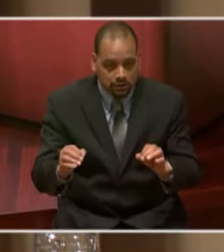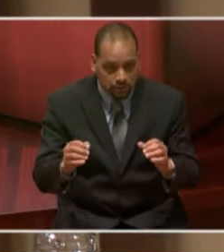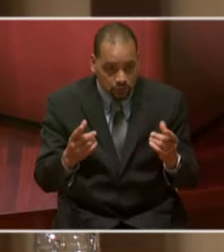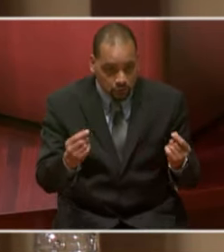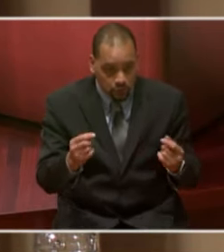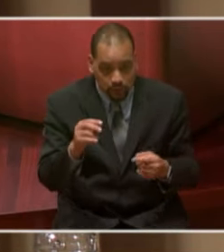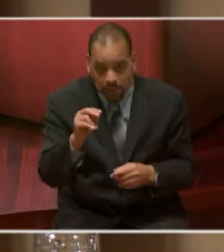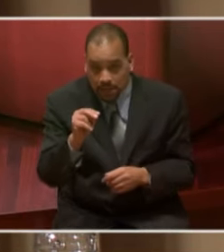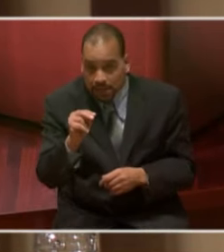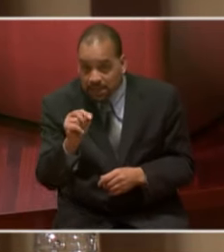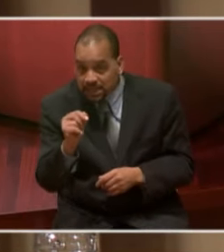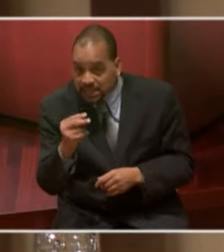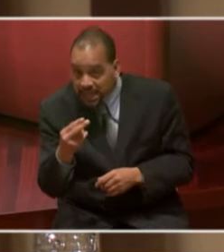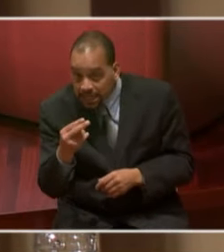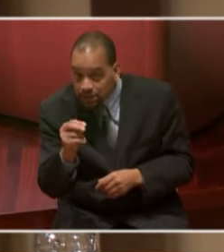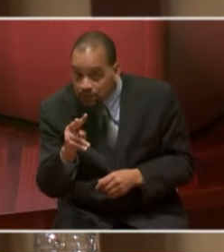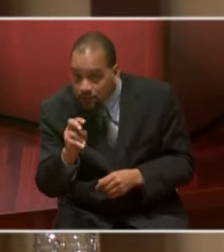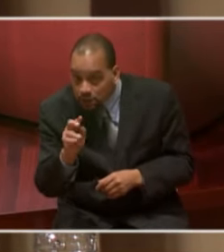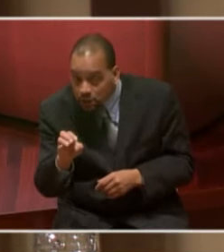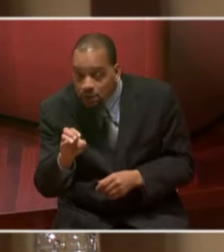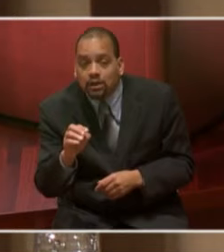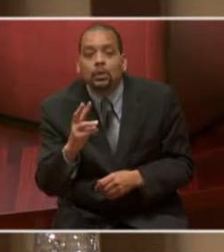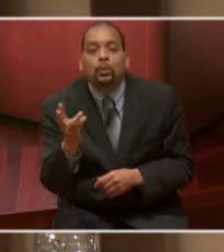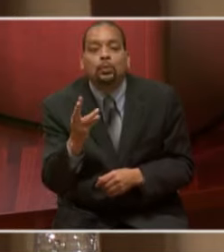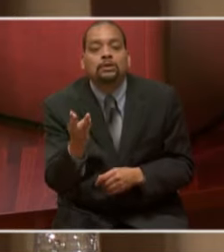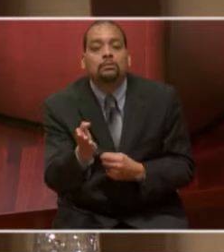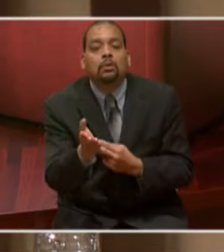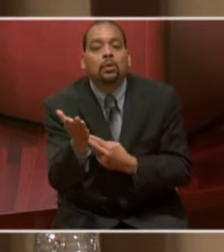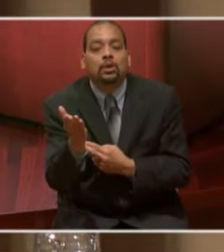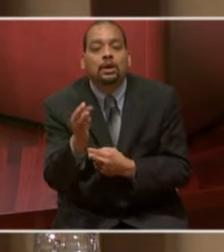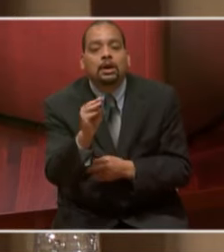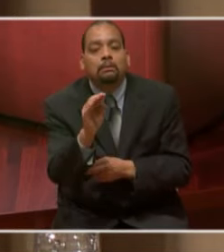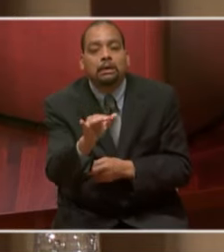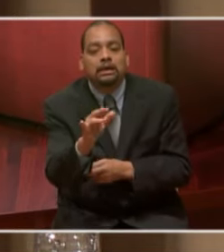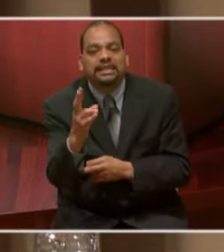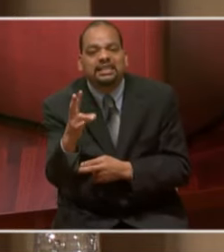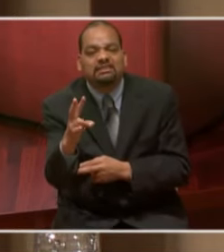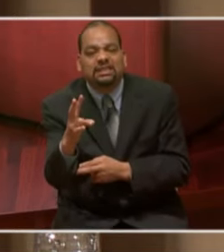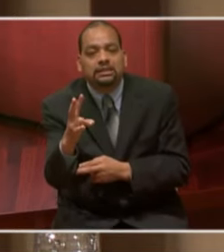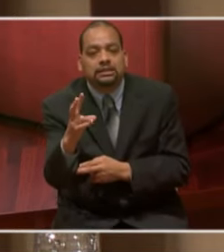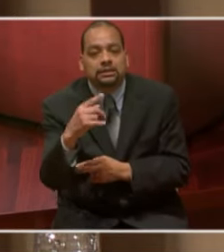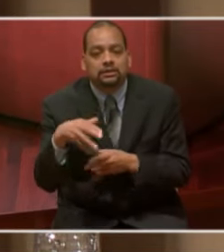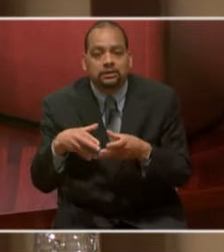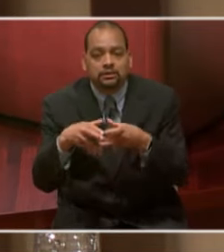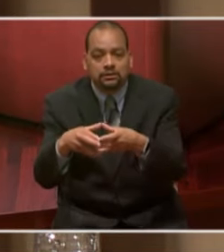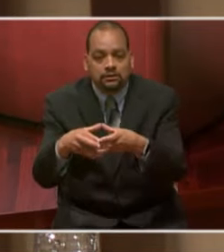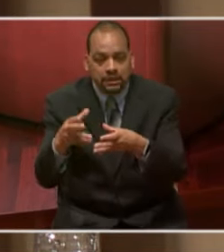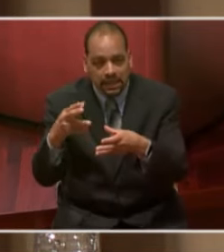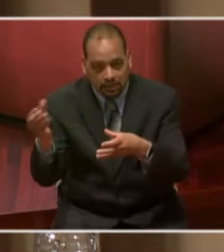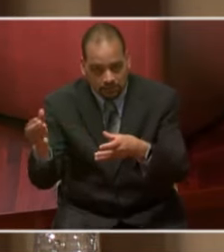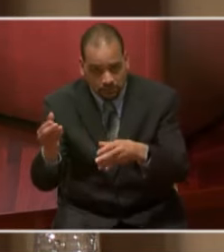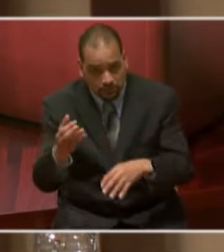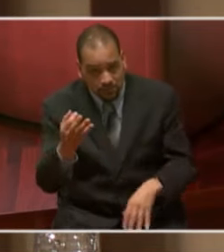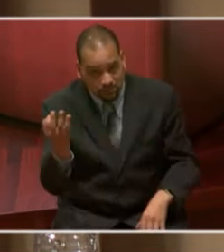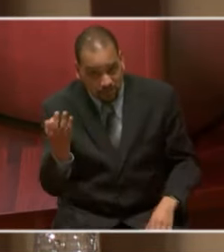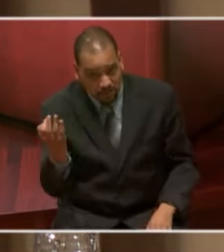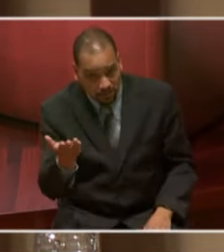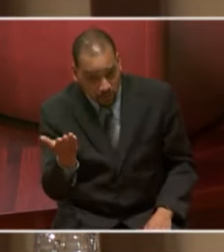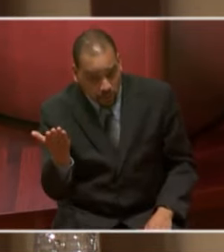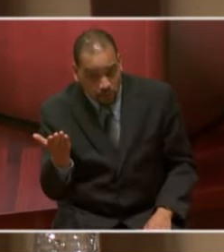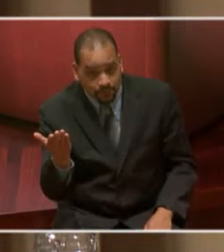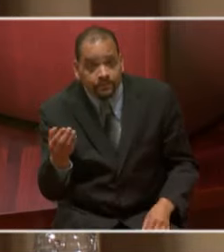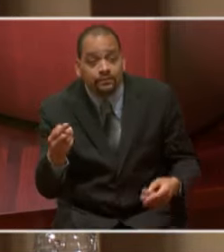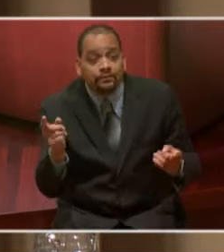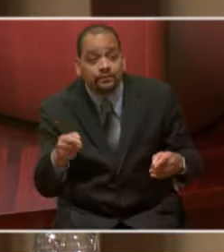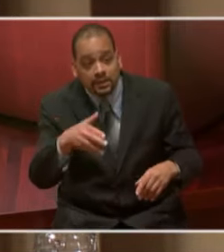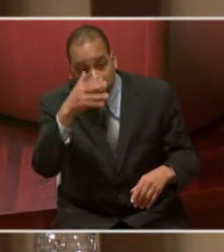So we were kept in the so-called white waiting room. The Klan started marching around the station. They called out the dogs to